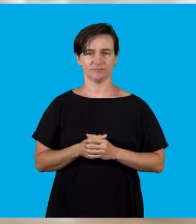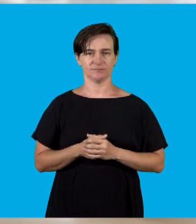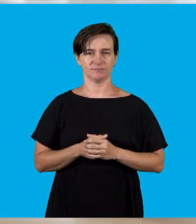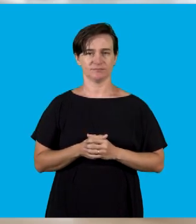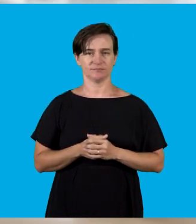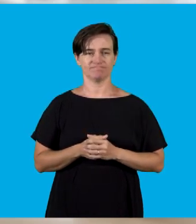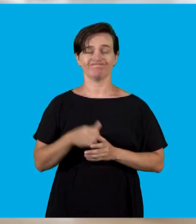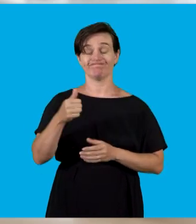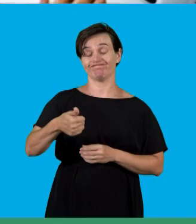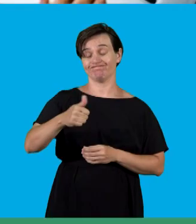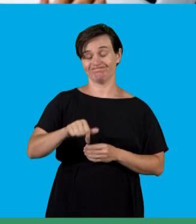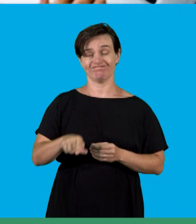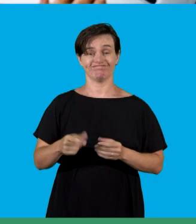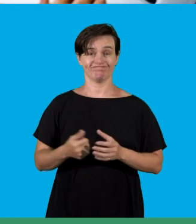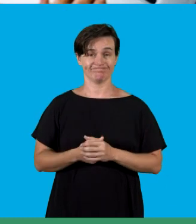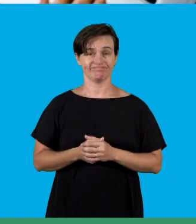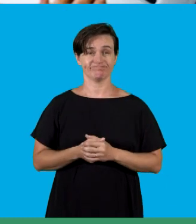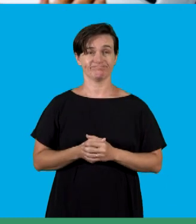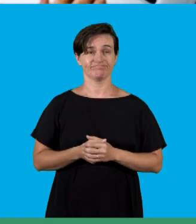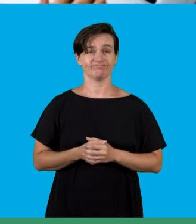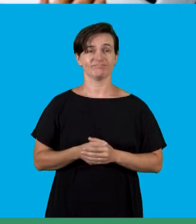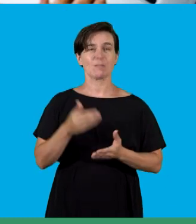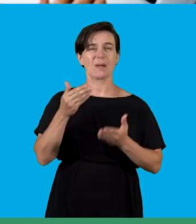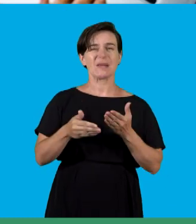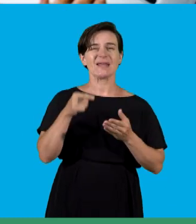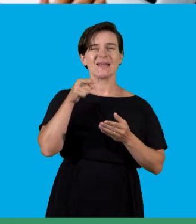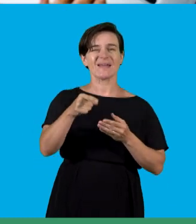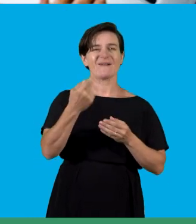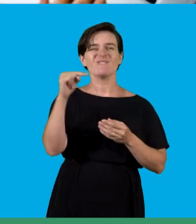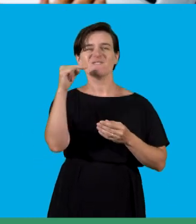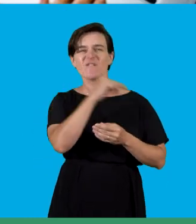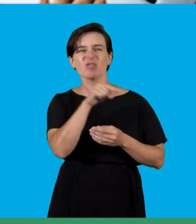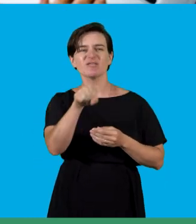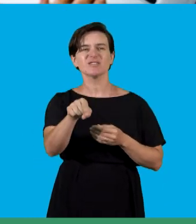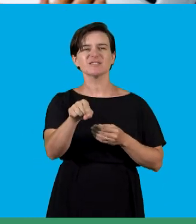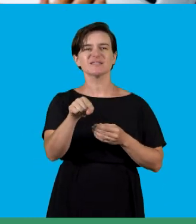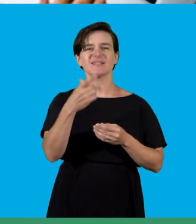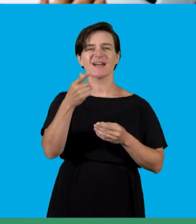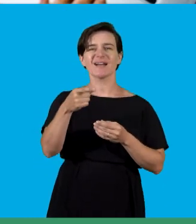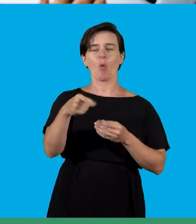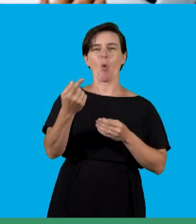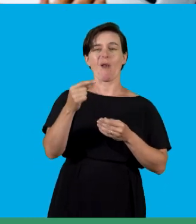HIV or AIDS. Moving on to initiatives to address counterfeiting or imitations and